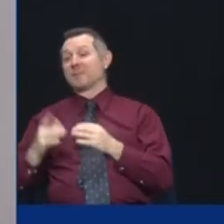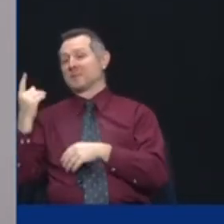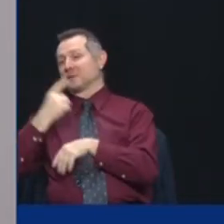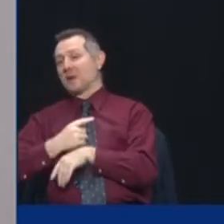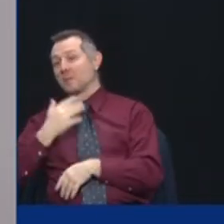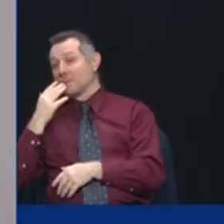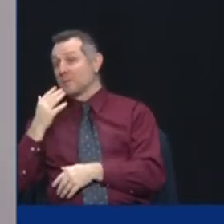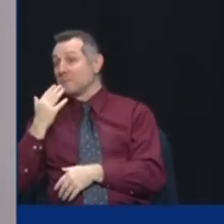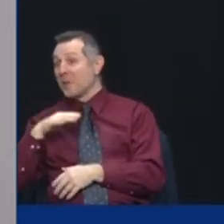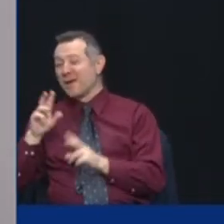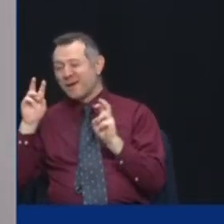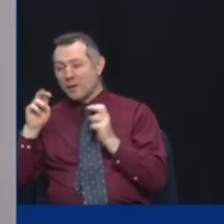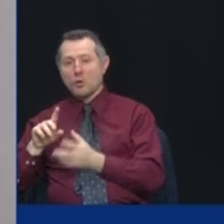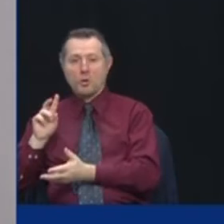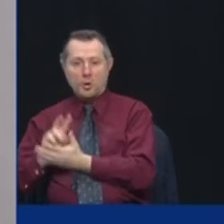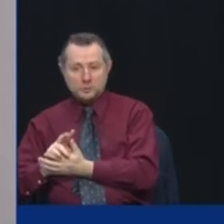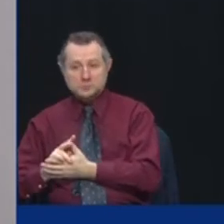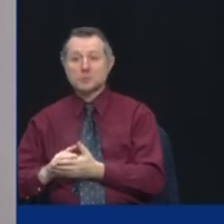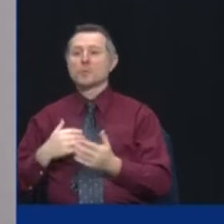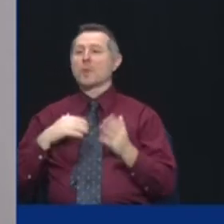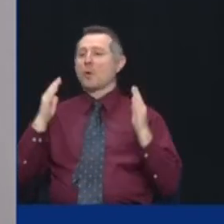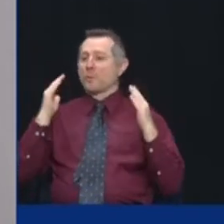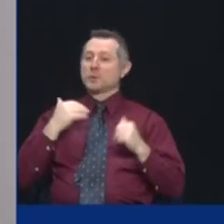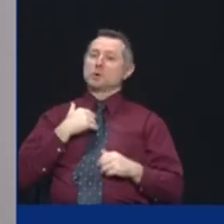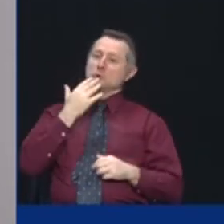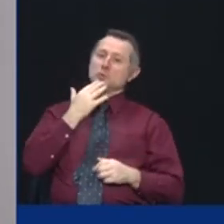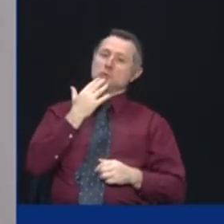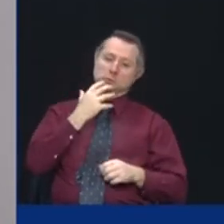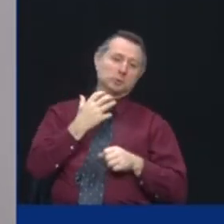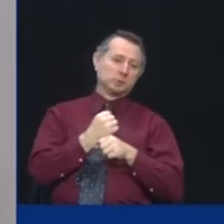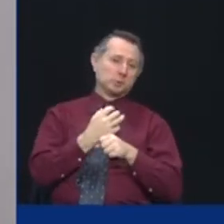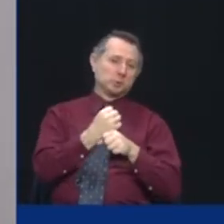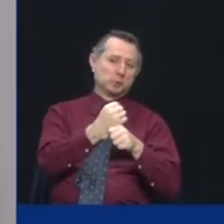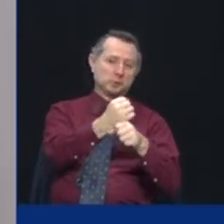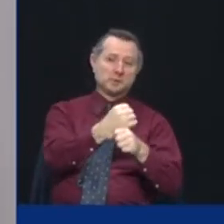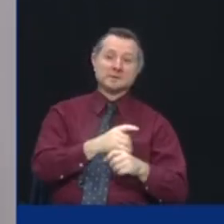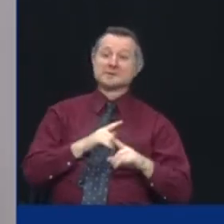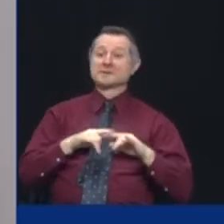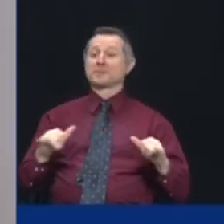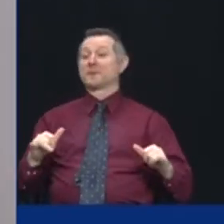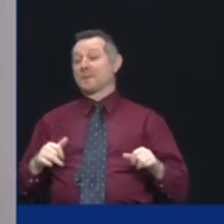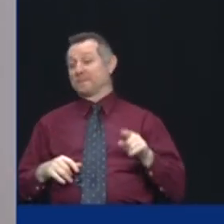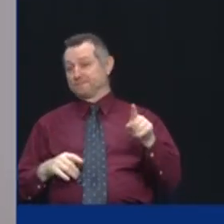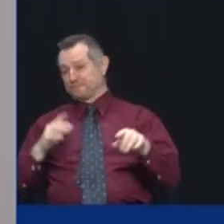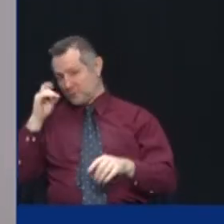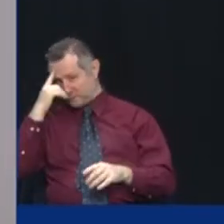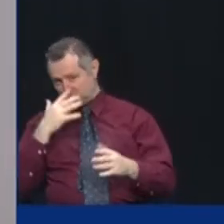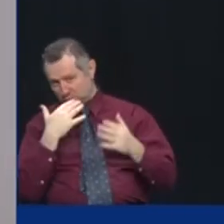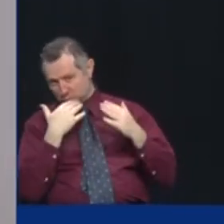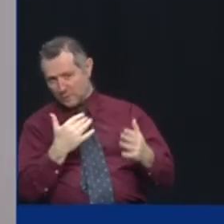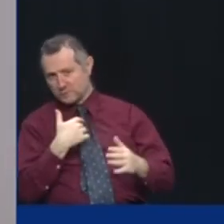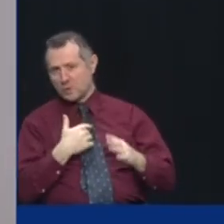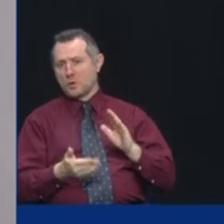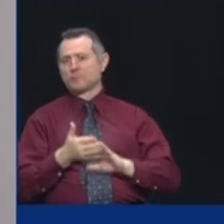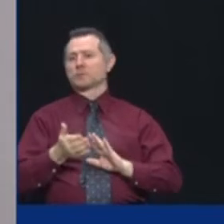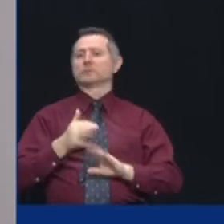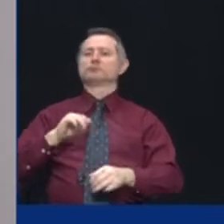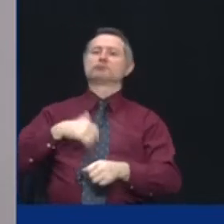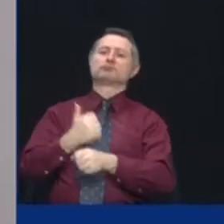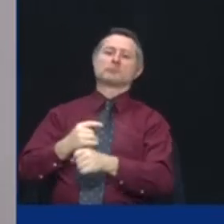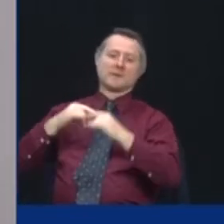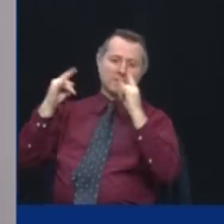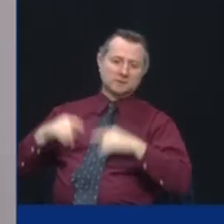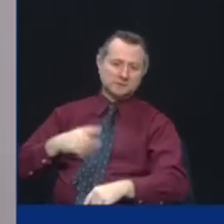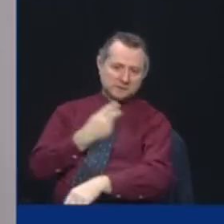days. Similarly, thanks to you, we've been operating a vaccine center at Yankee Stadium, which is